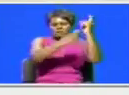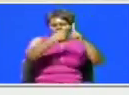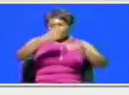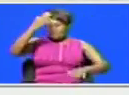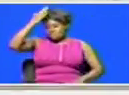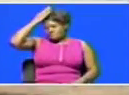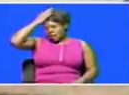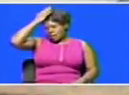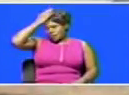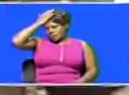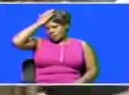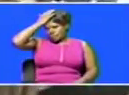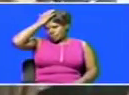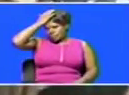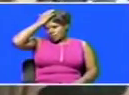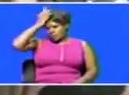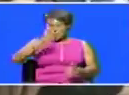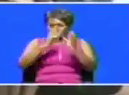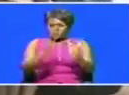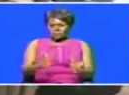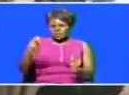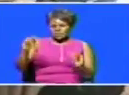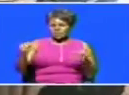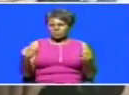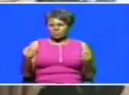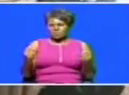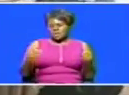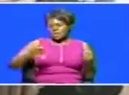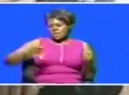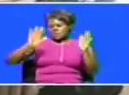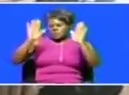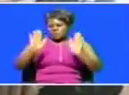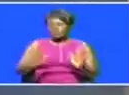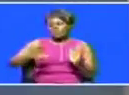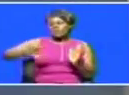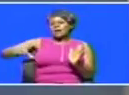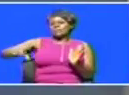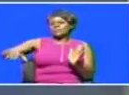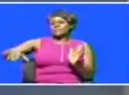Monday. Rashid Ronald, KTN News, in the county of Kisumu.